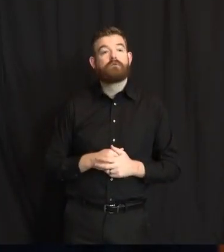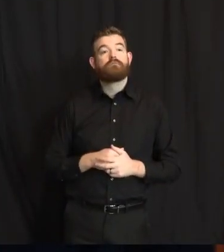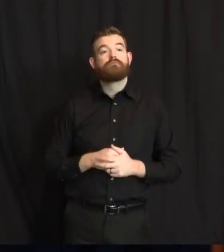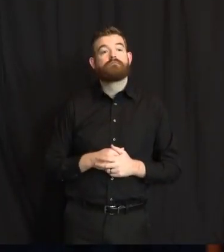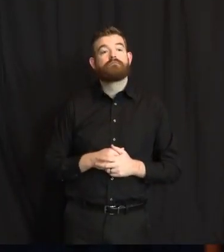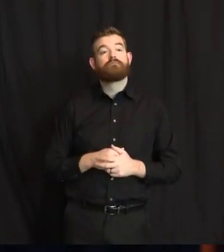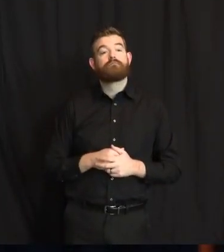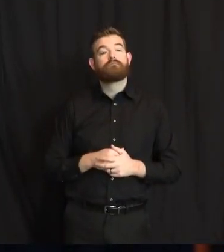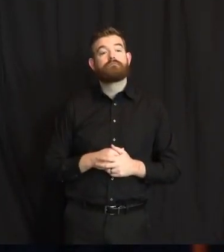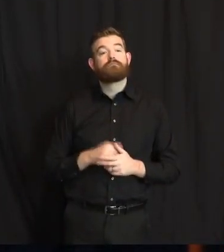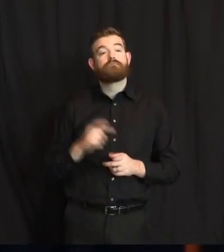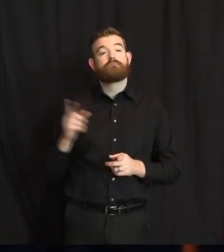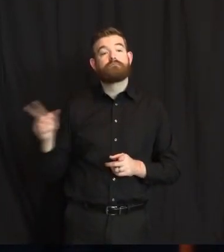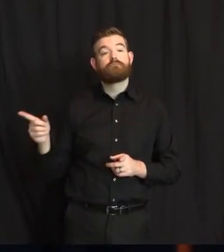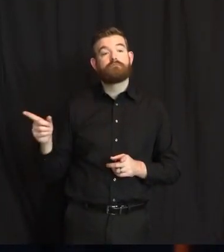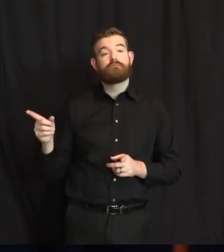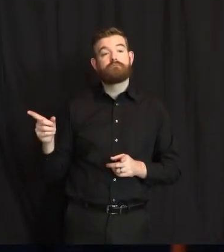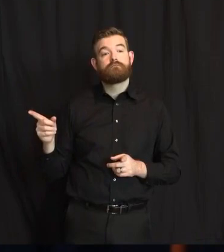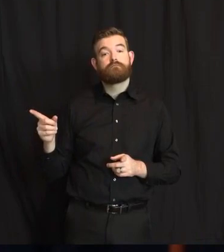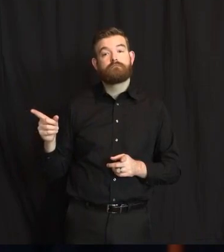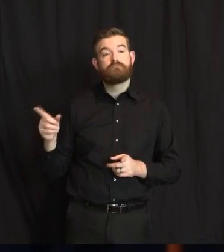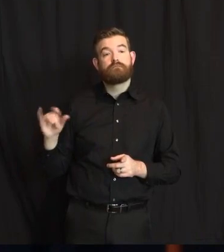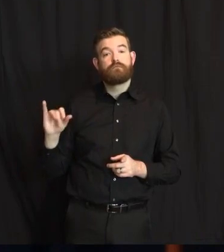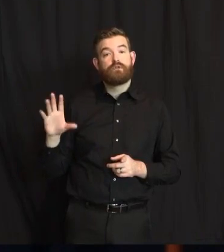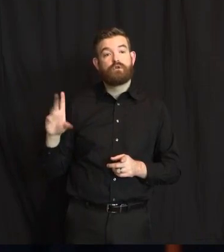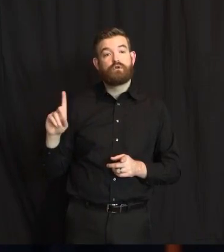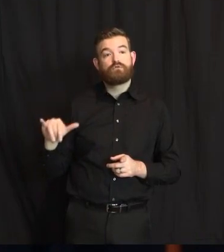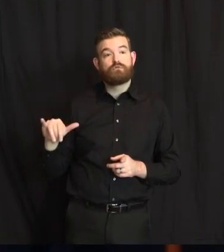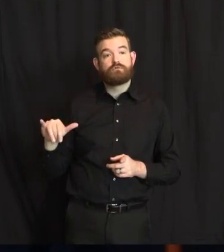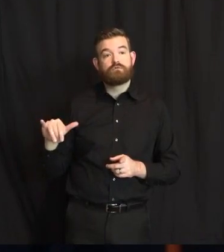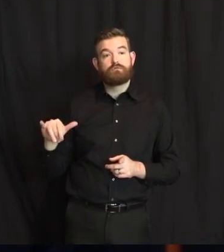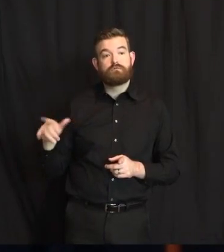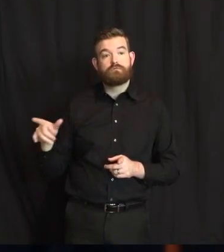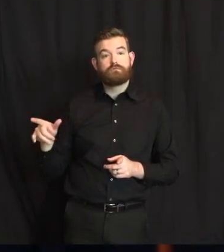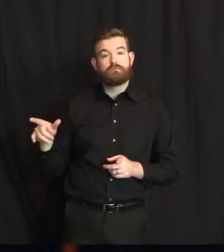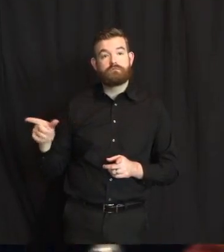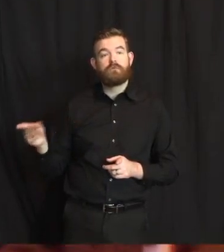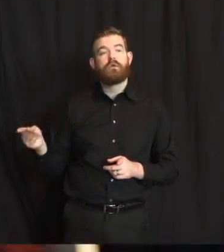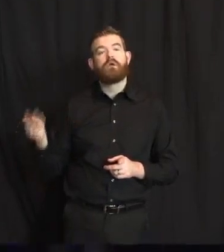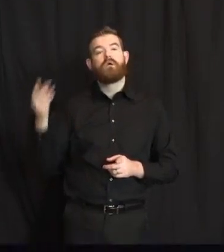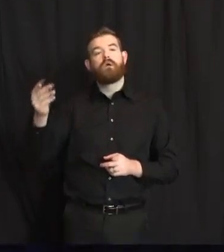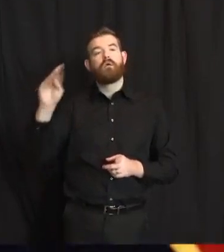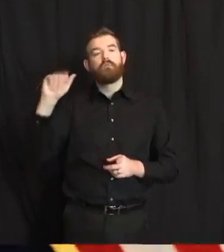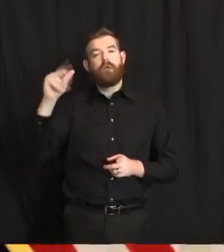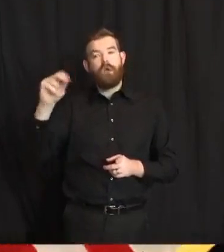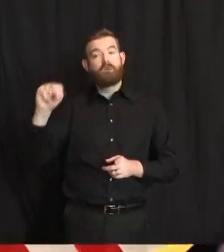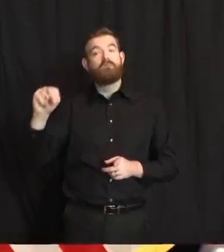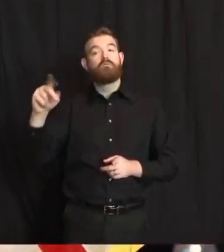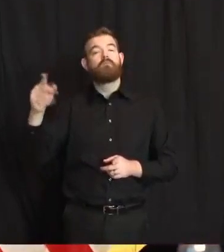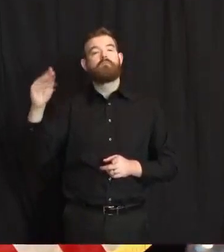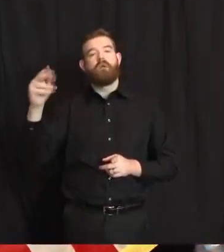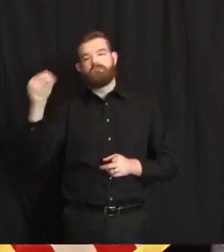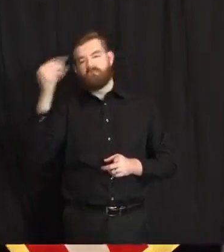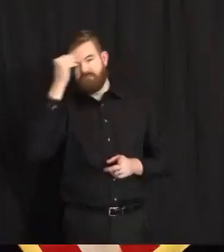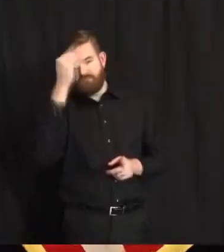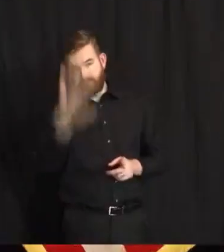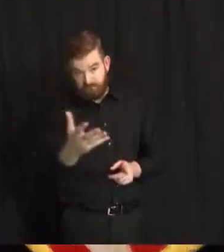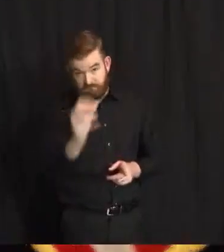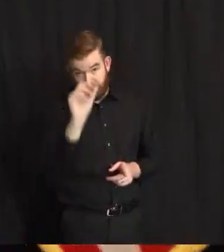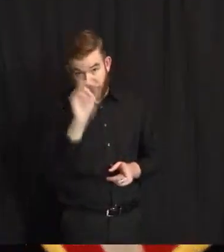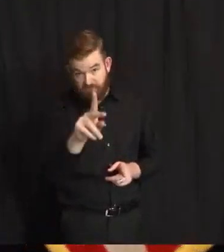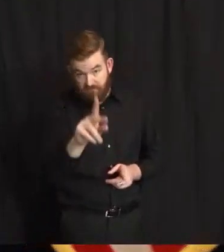Does that work? I'll get them to you this afternoon. I just don't have them. I got a new mask here with jersey colors. That's the good news, is it's a